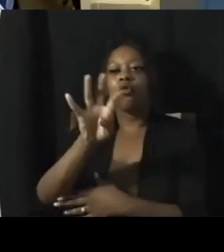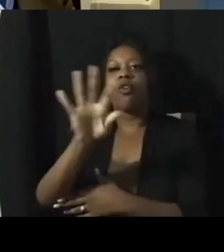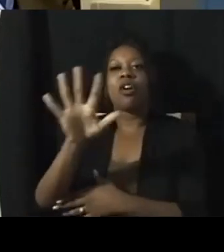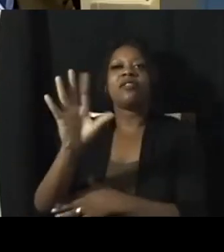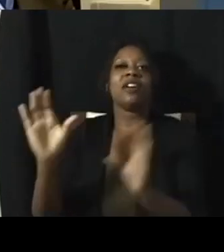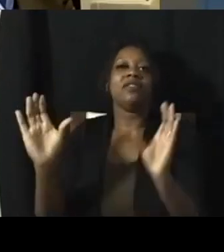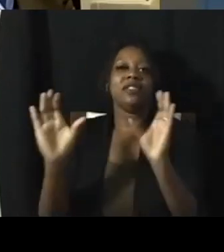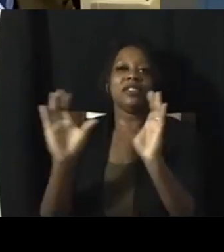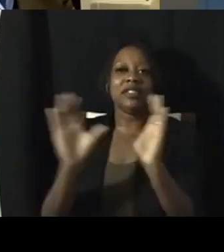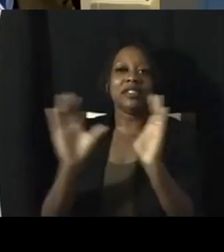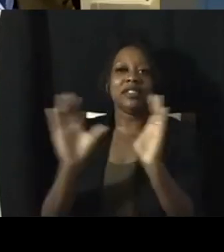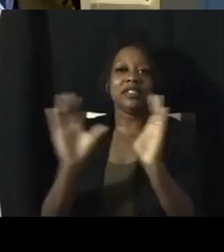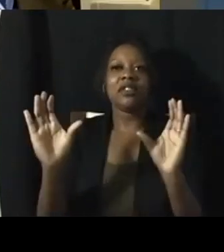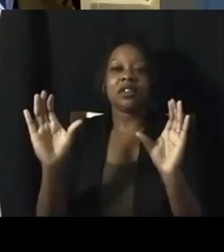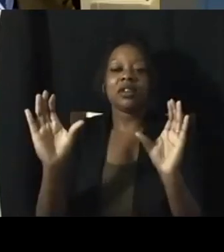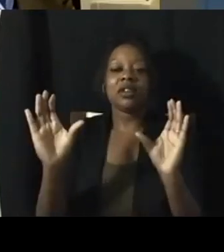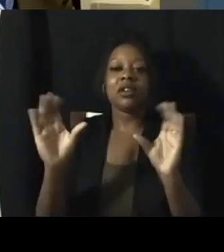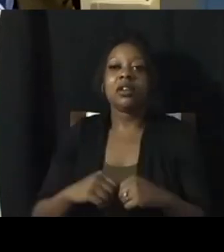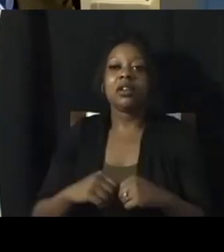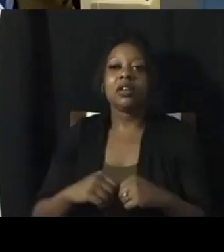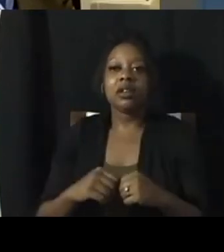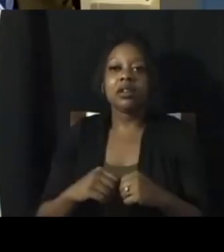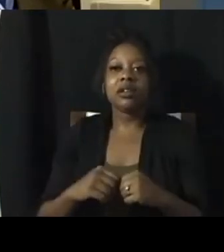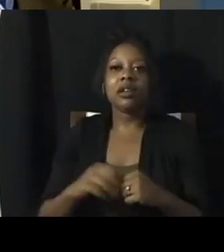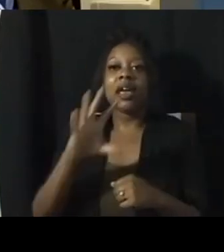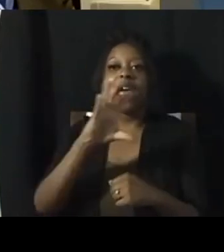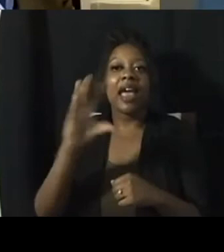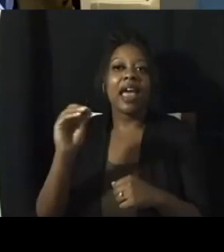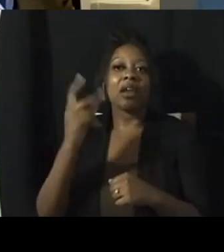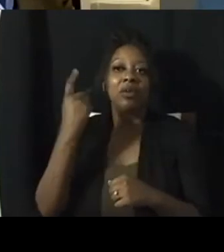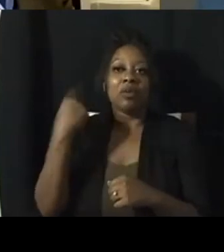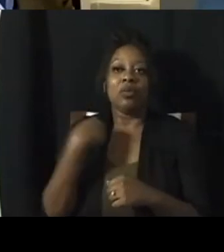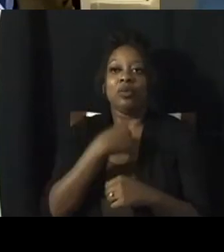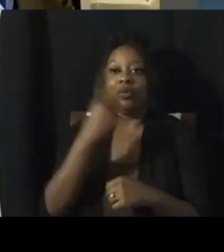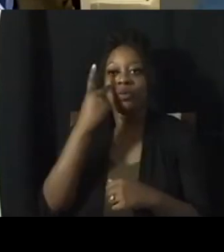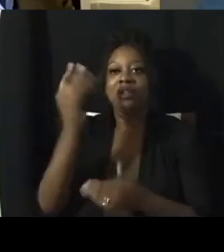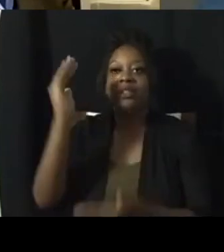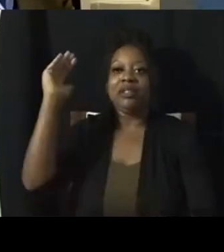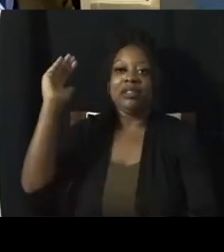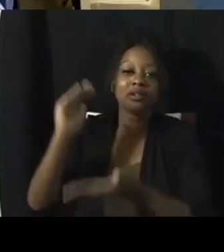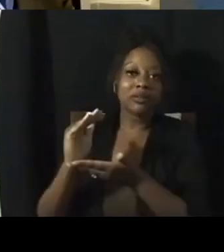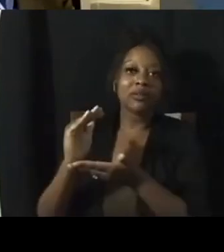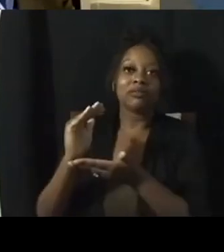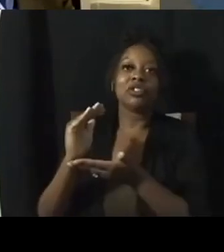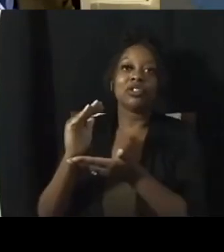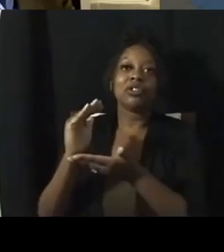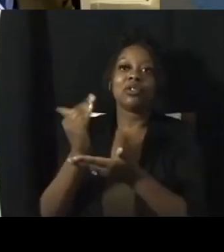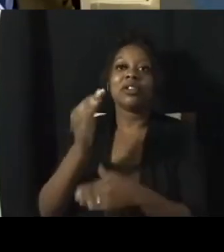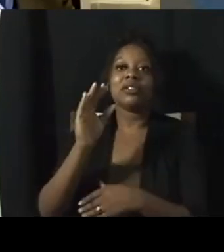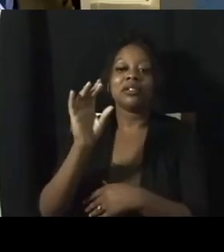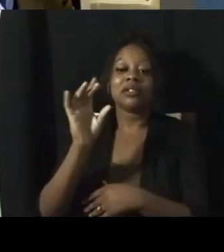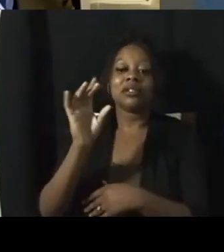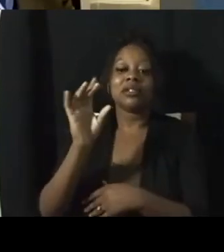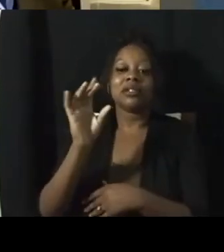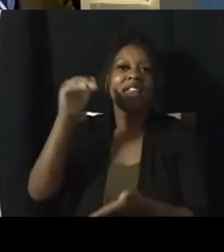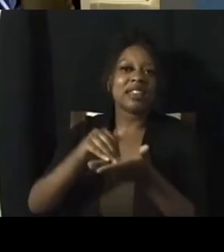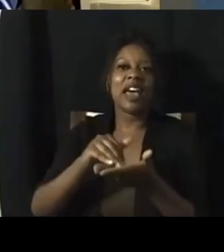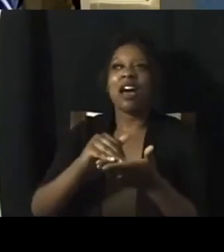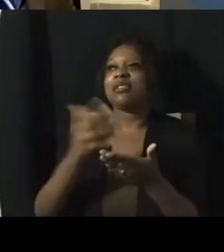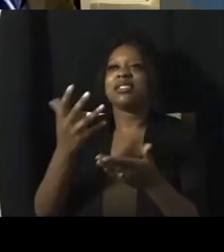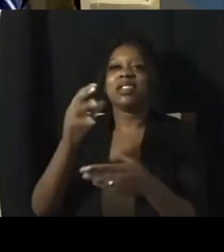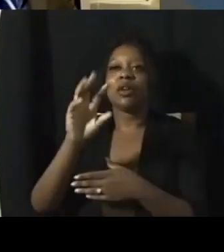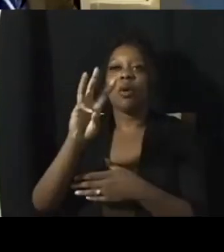holders and a decrease of 8,681 subminimum wage workers. So I